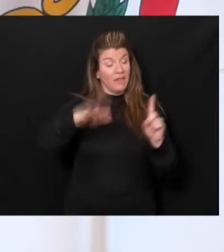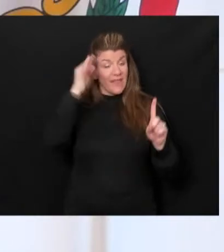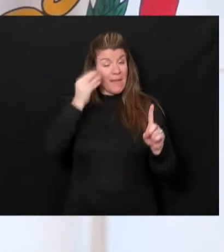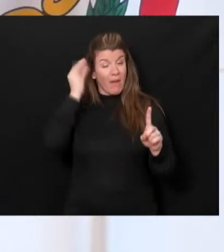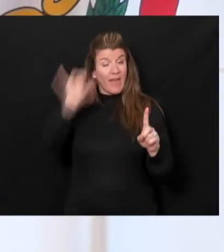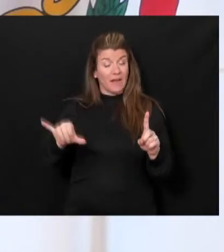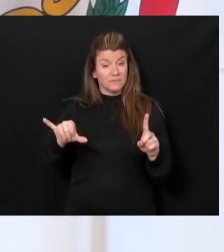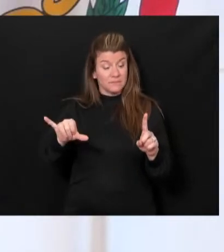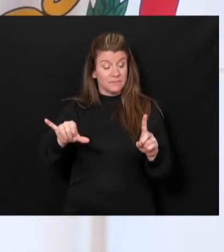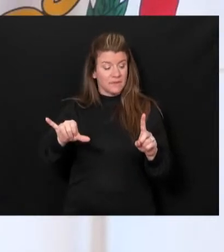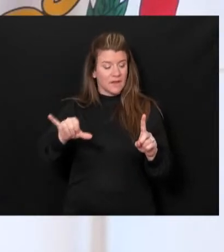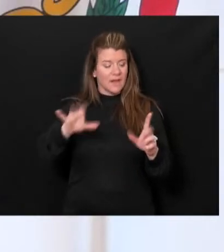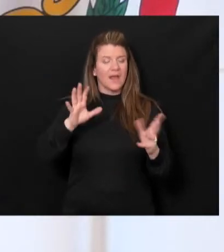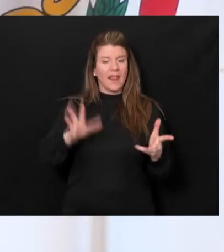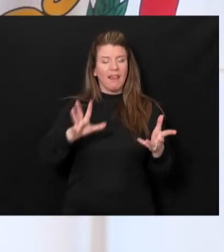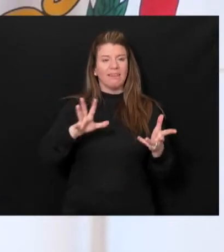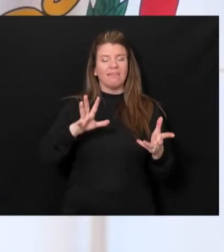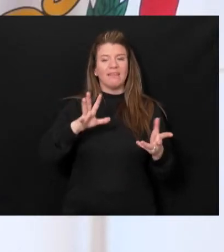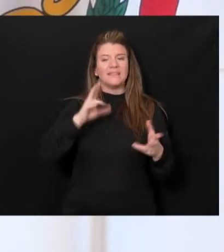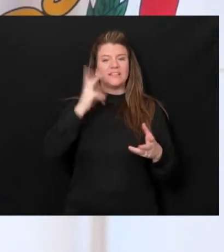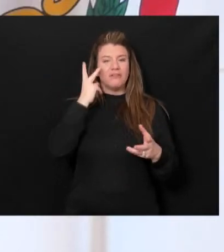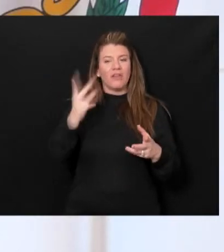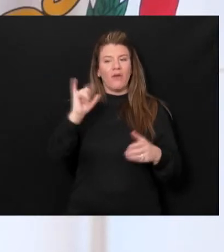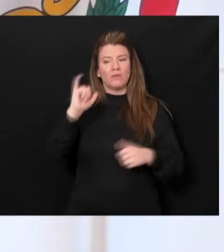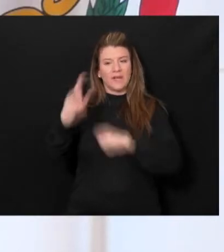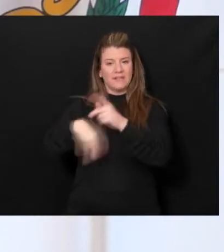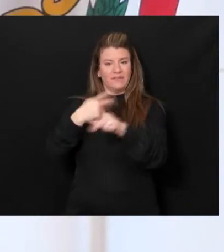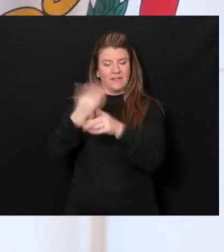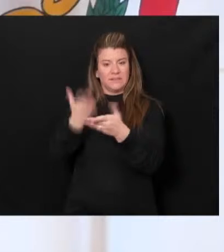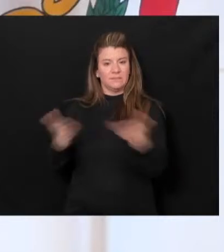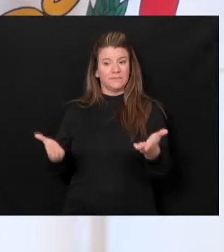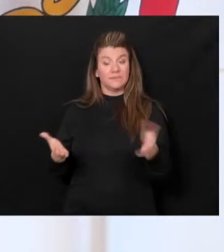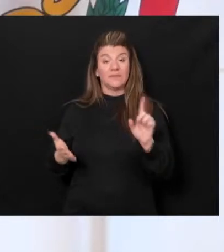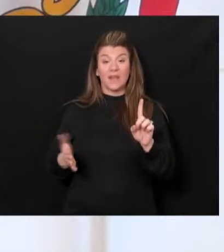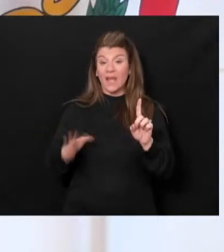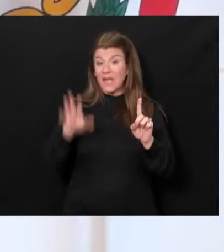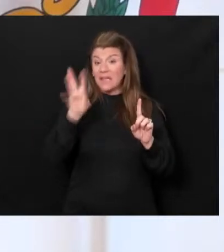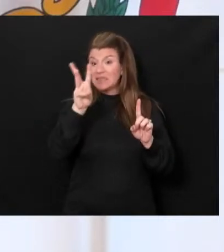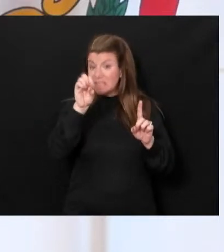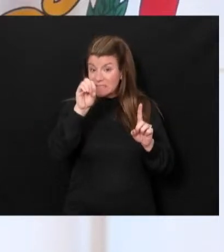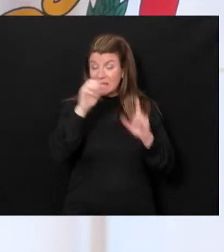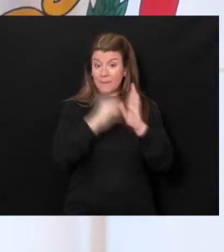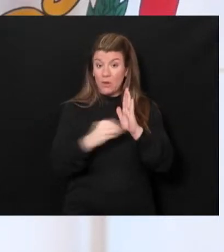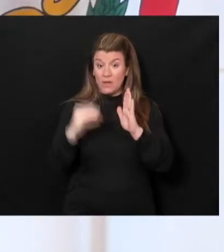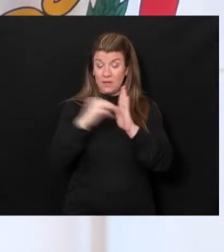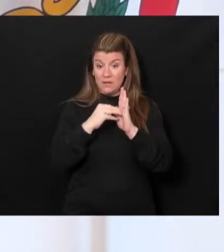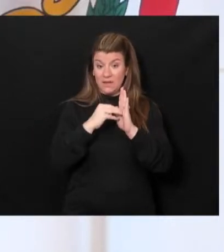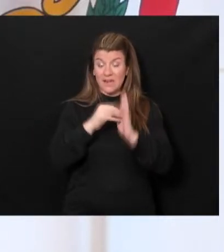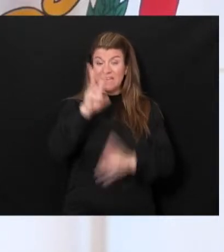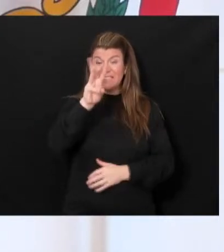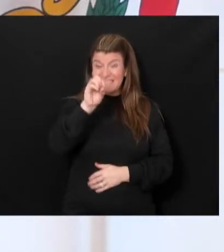a second, and let's put it in these kind of terms. 60 million